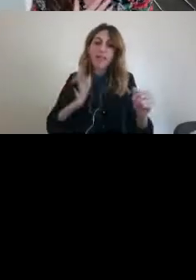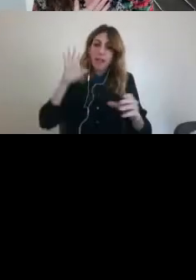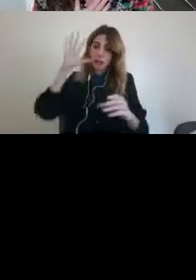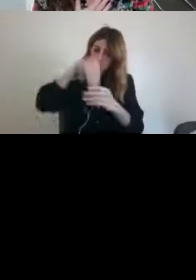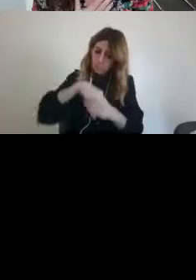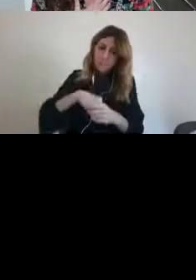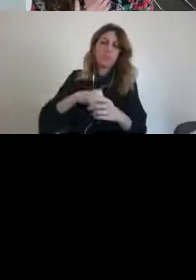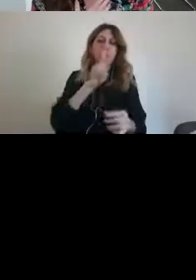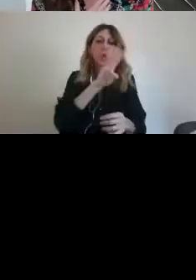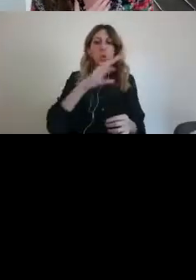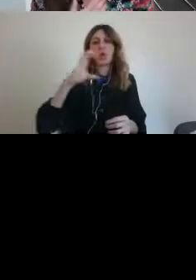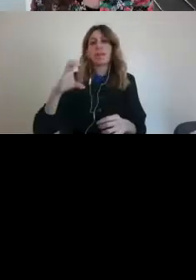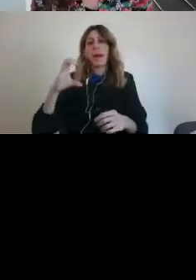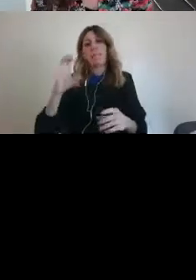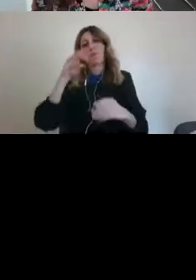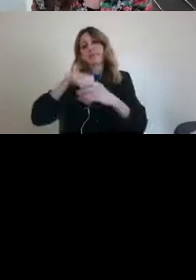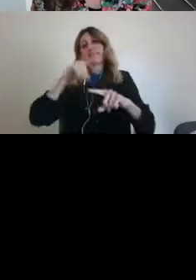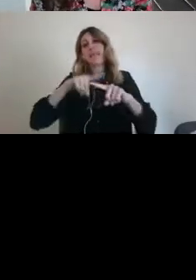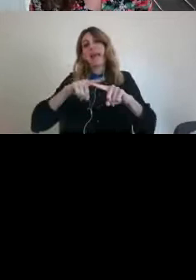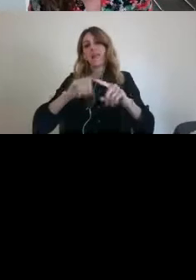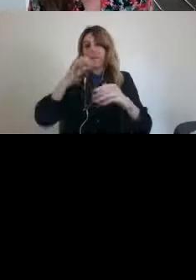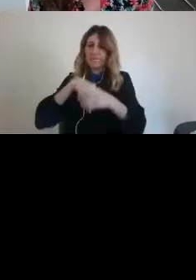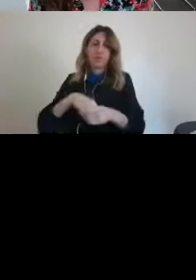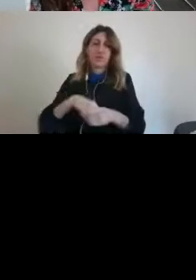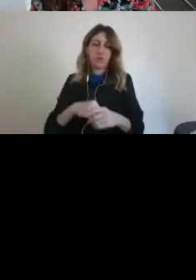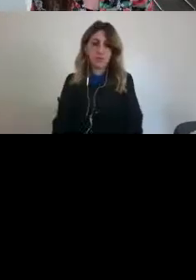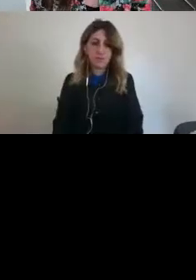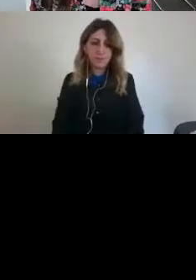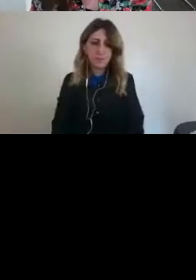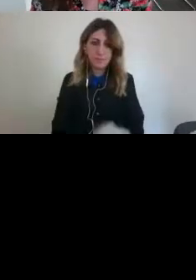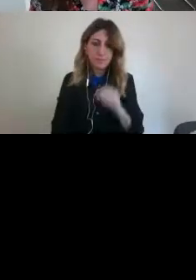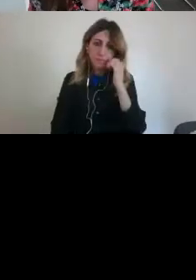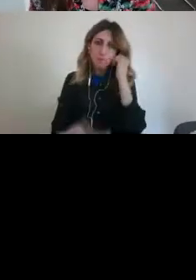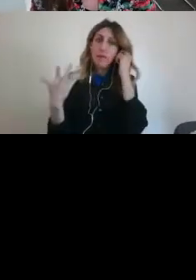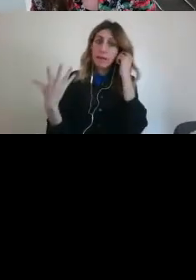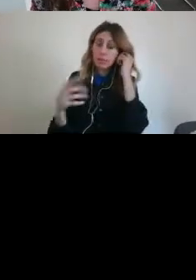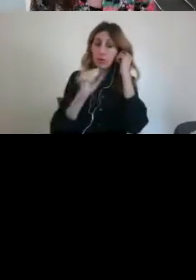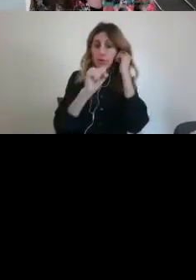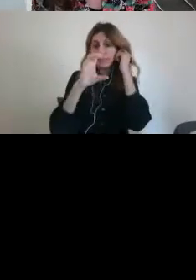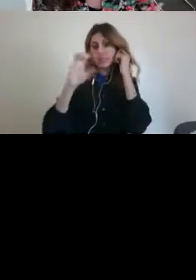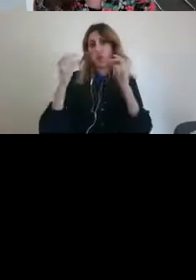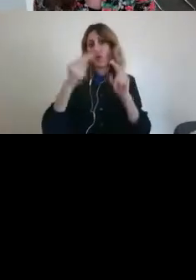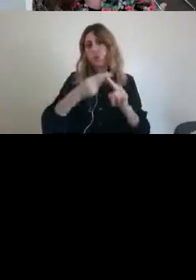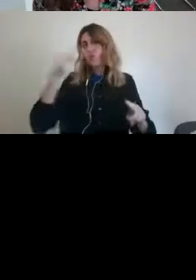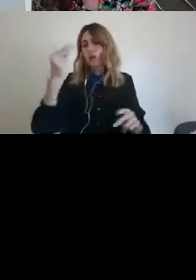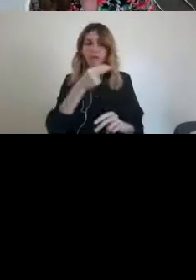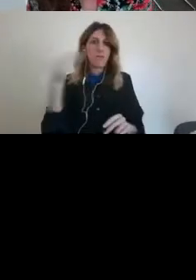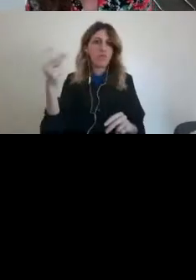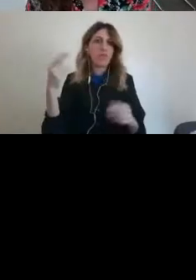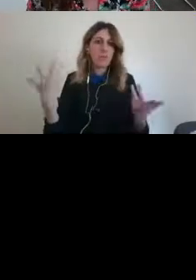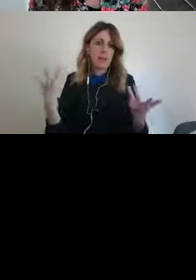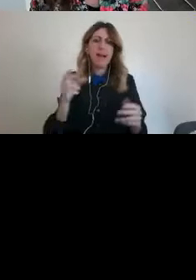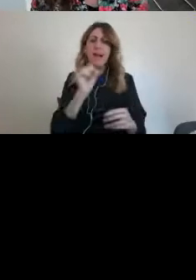CEO of Yoast, that's me. Yoast, of course, is most famous for our Yoast SEO plugin, which helps sites